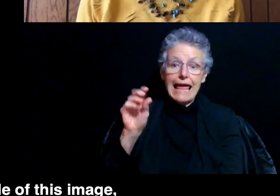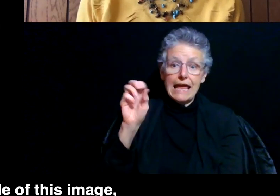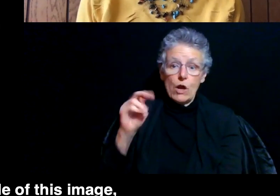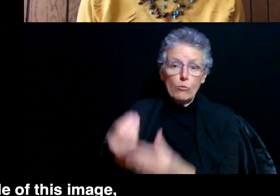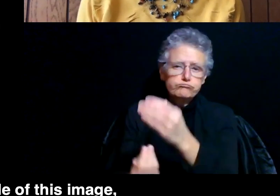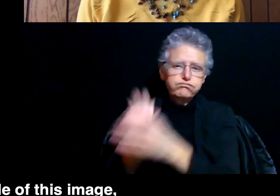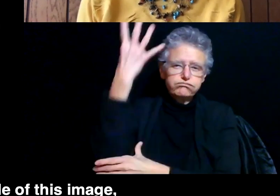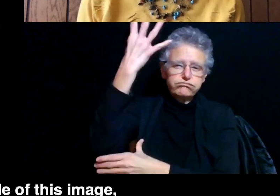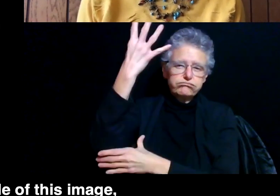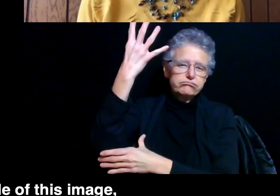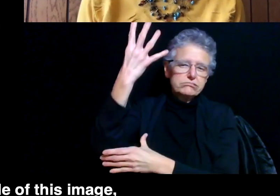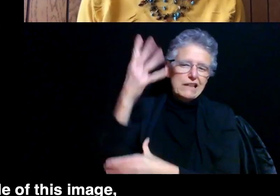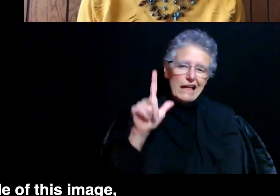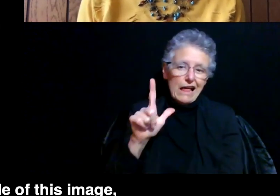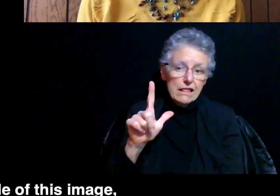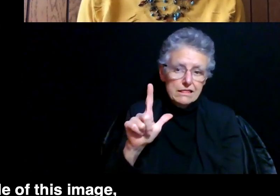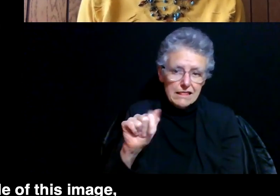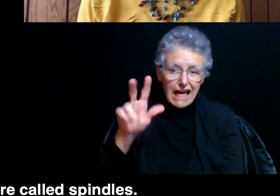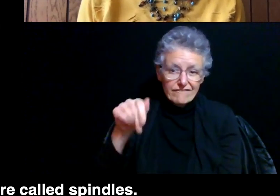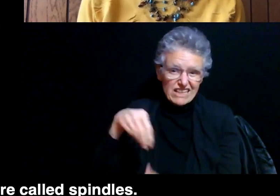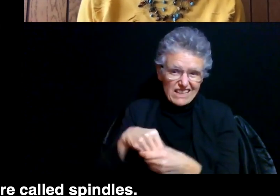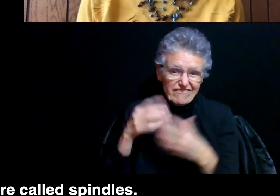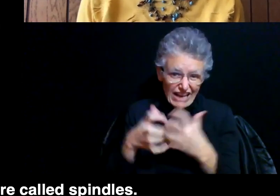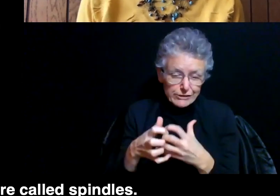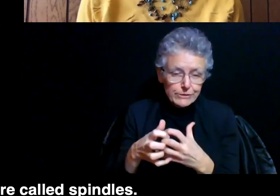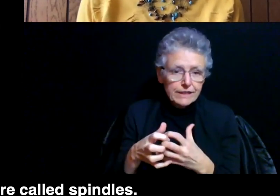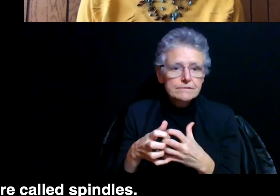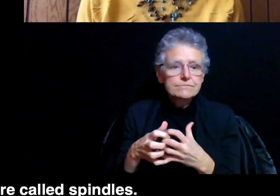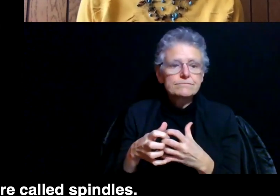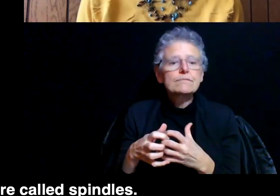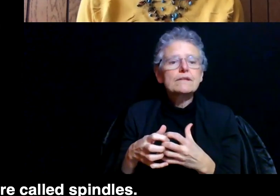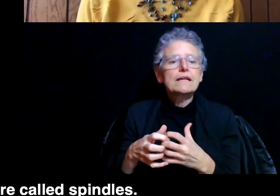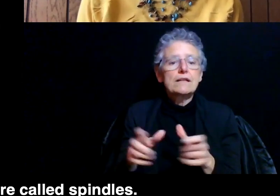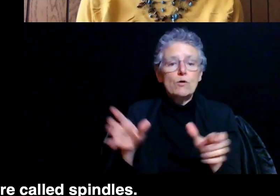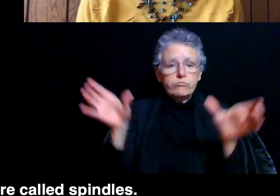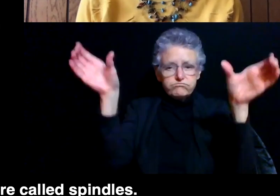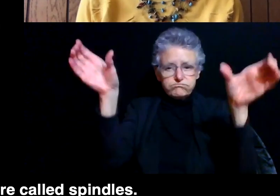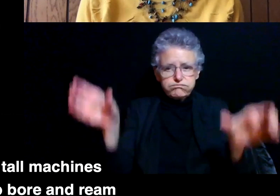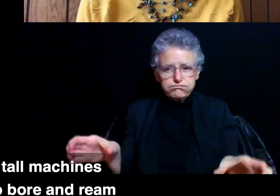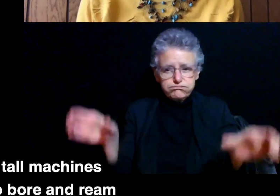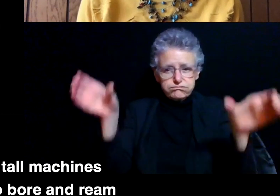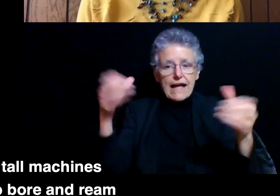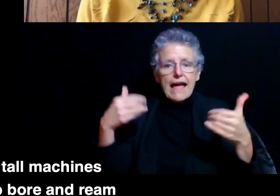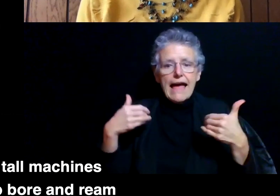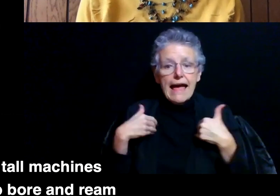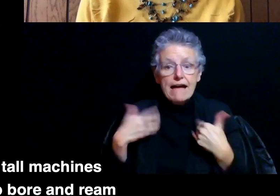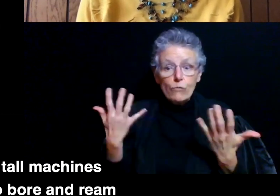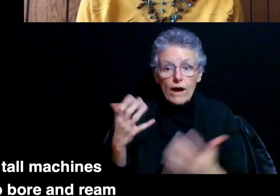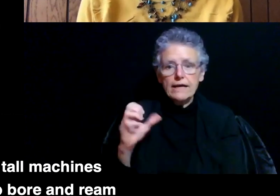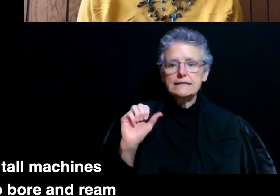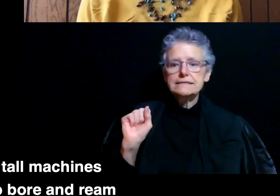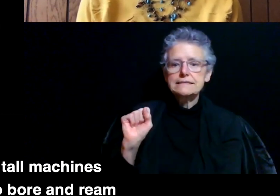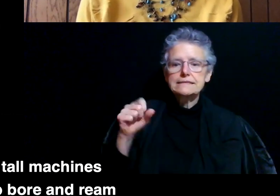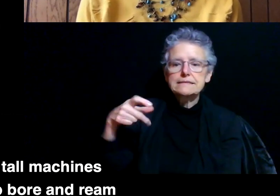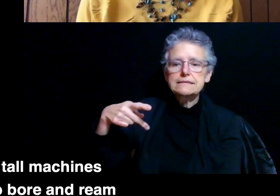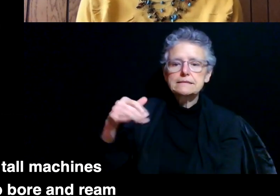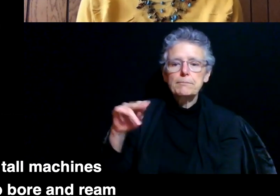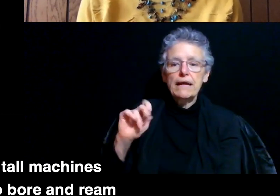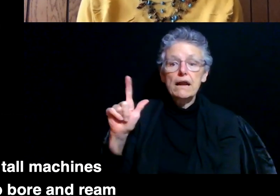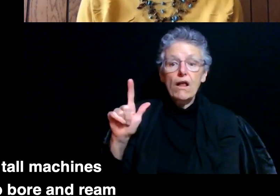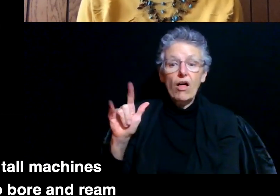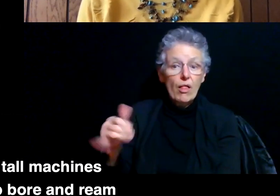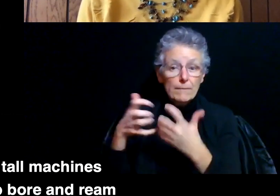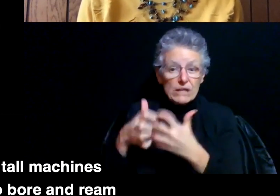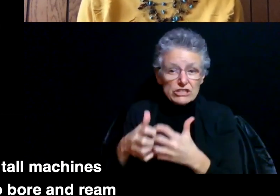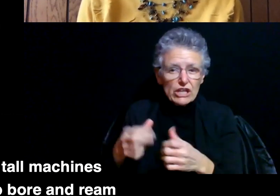On either side of this image, we have what are called spindles. And these tall machines were used